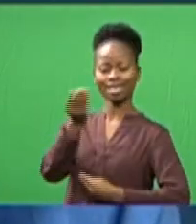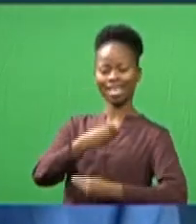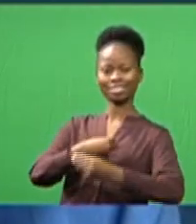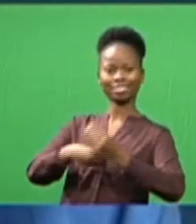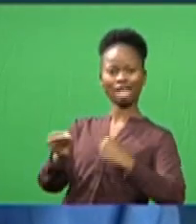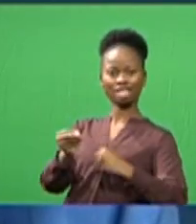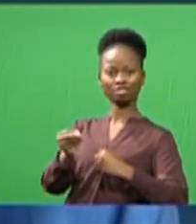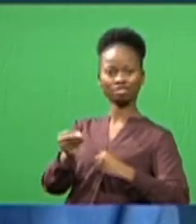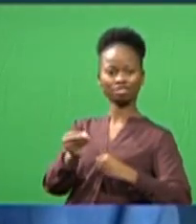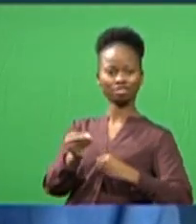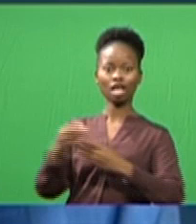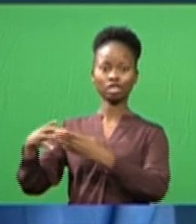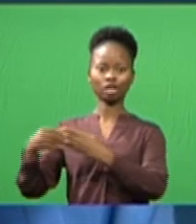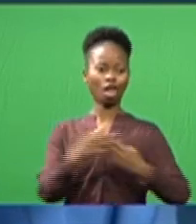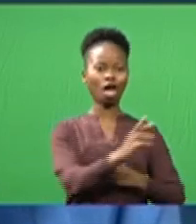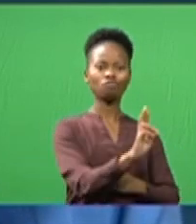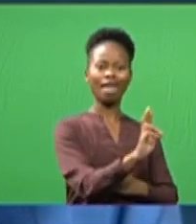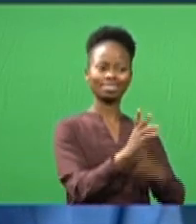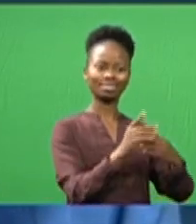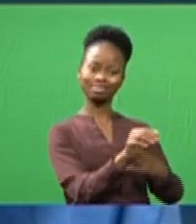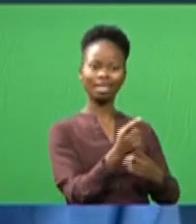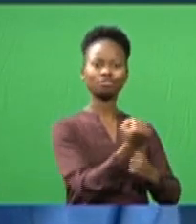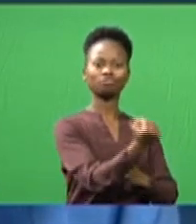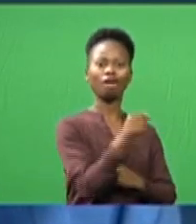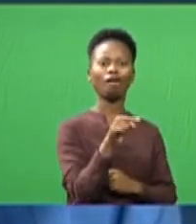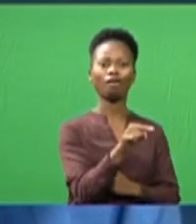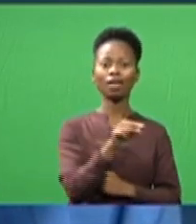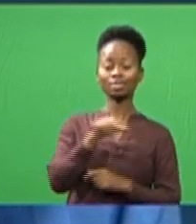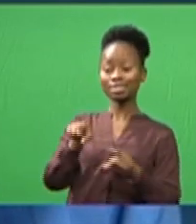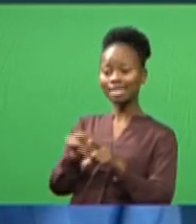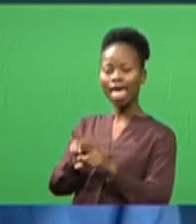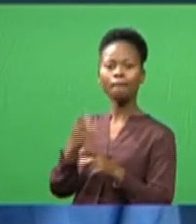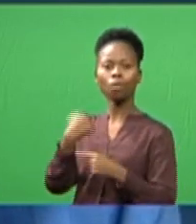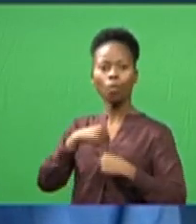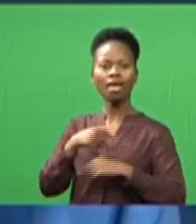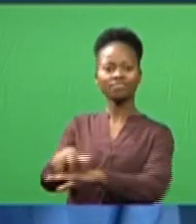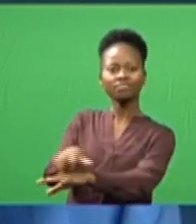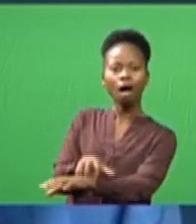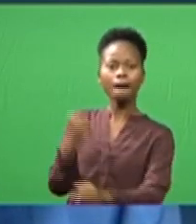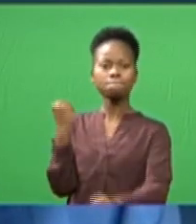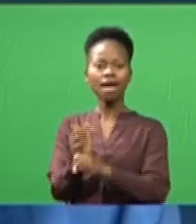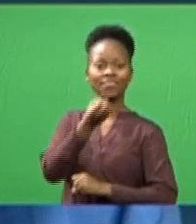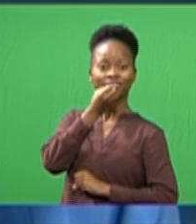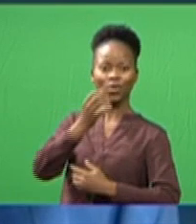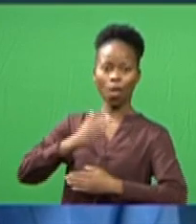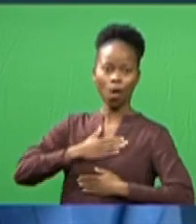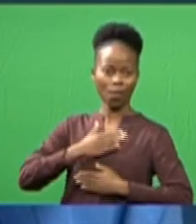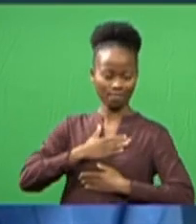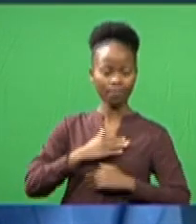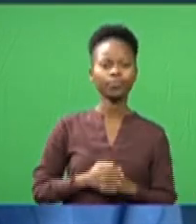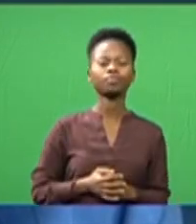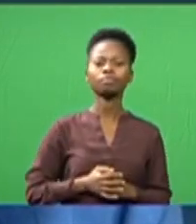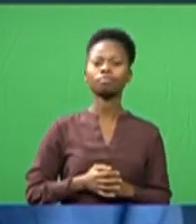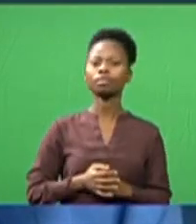crop production. Domestic and global producer price inflation have been rising.